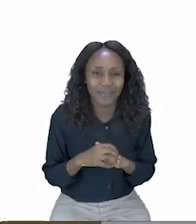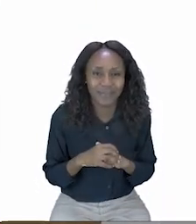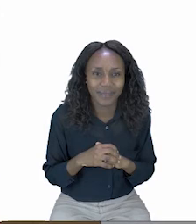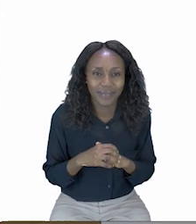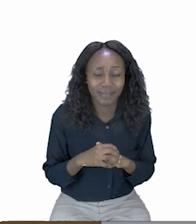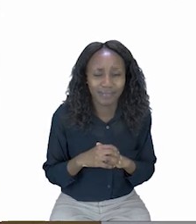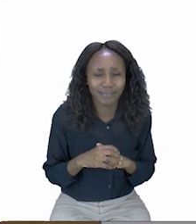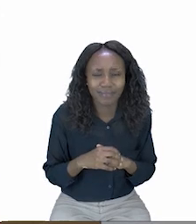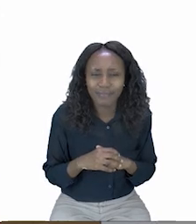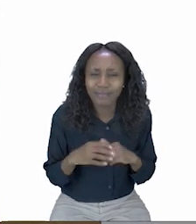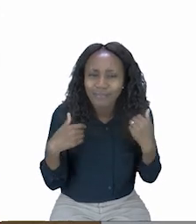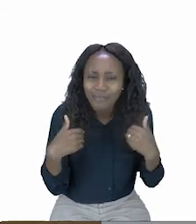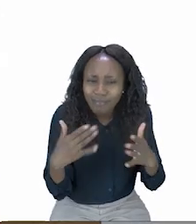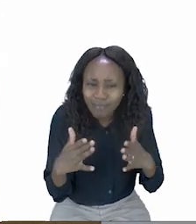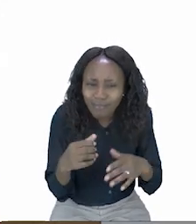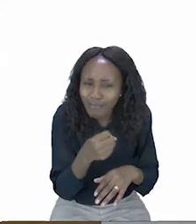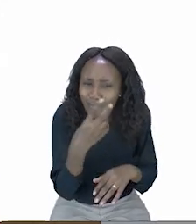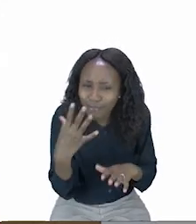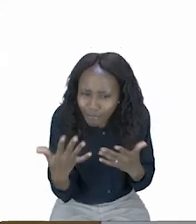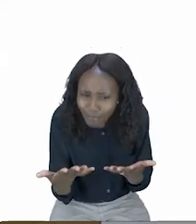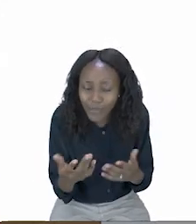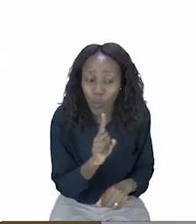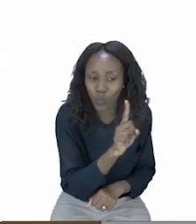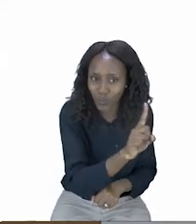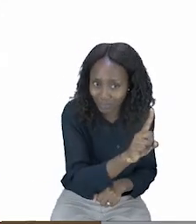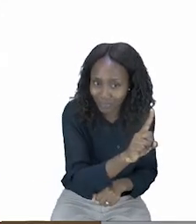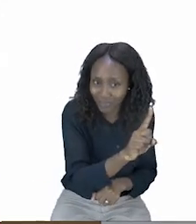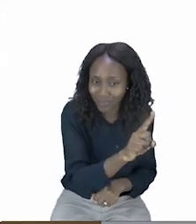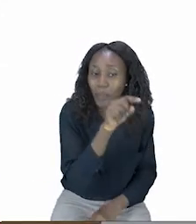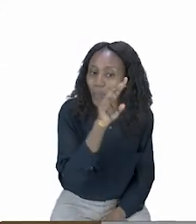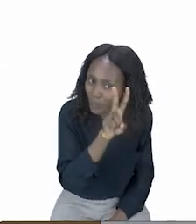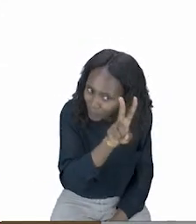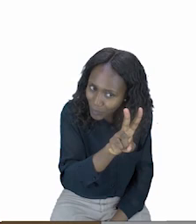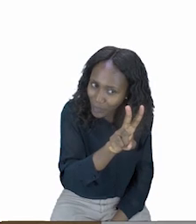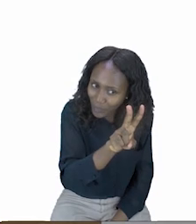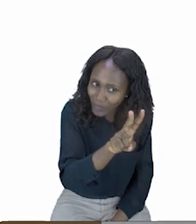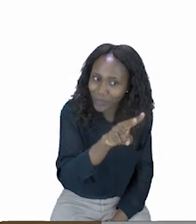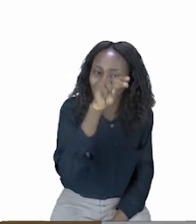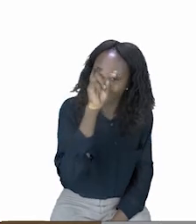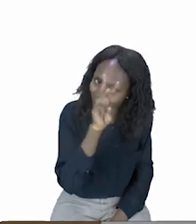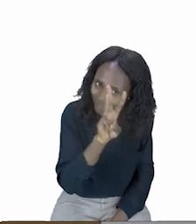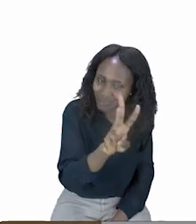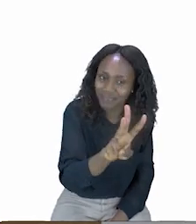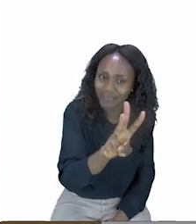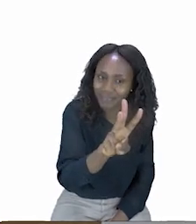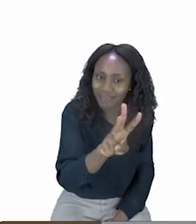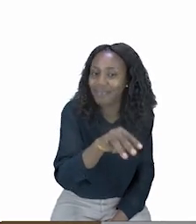Remember, we start with 1. 1, 2,